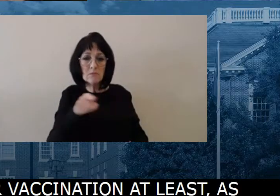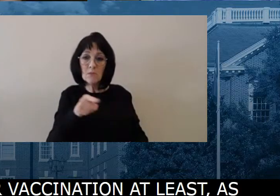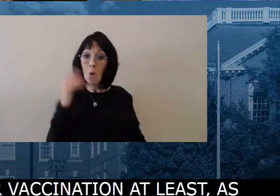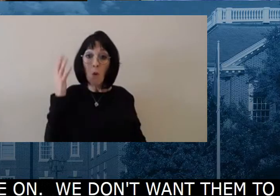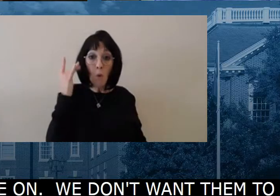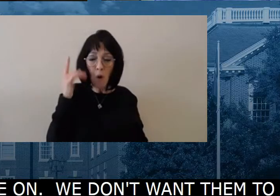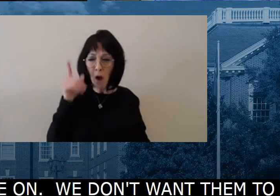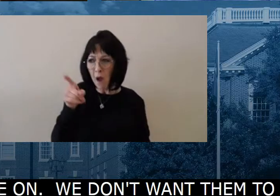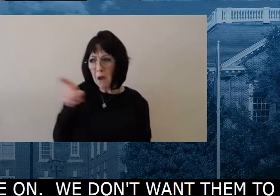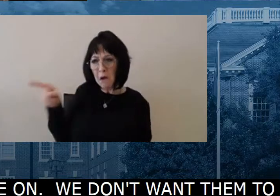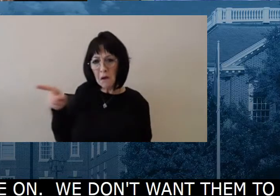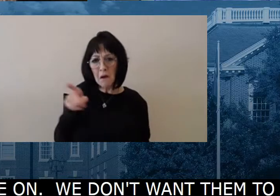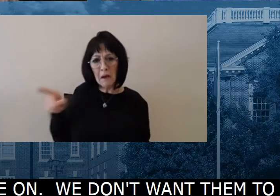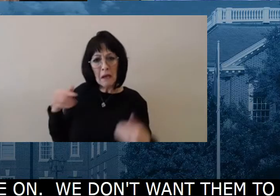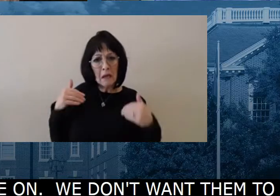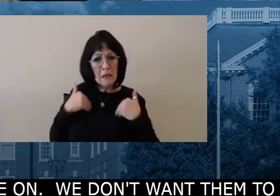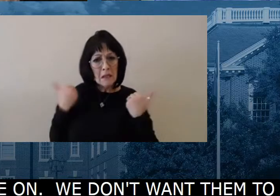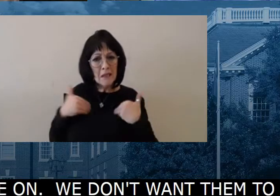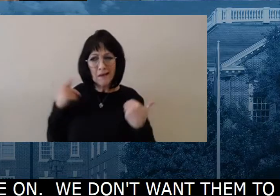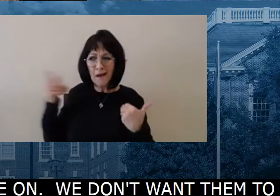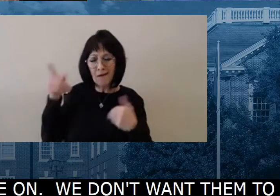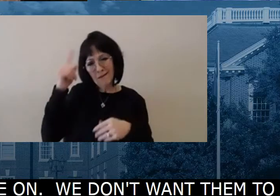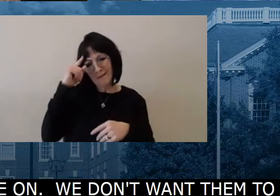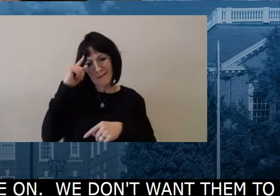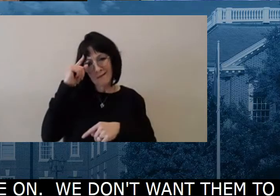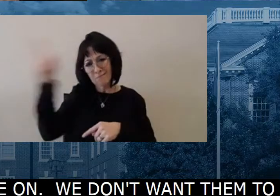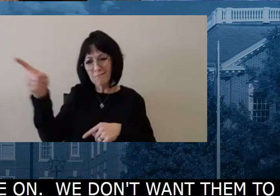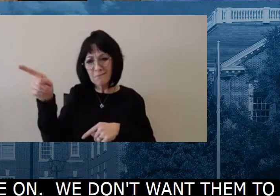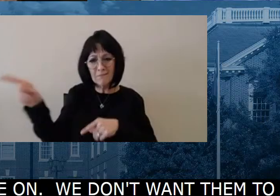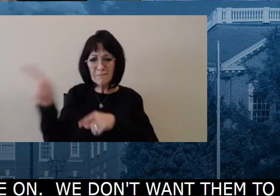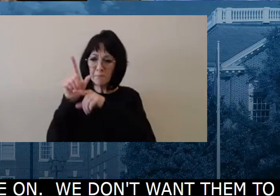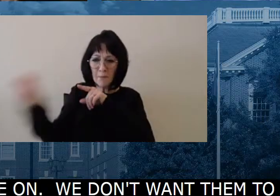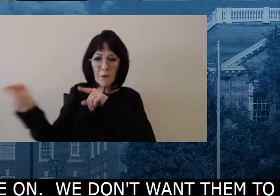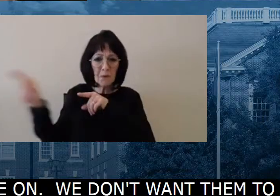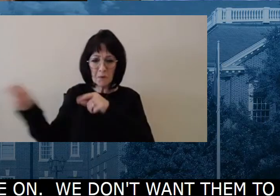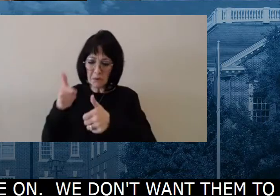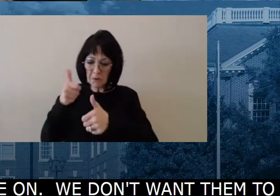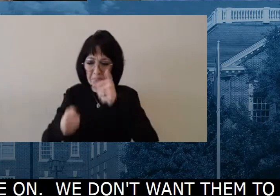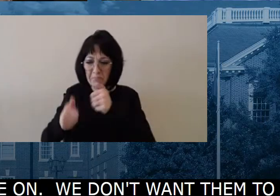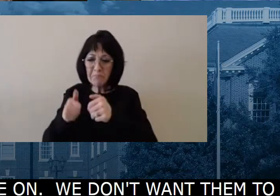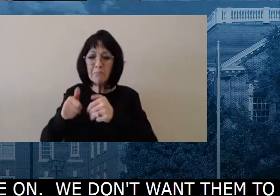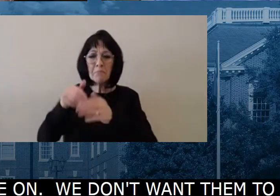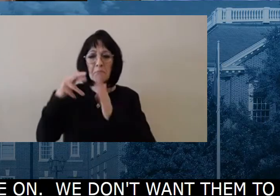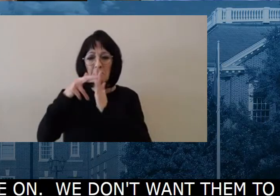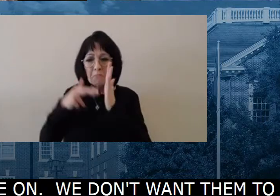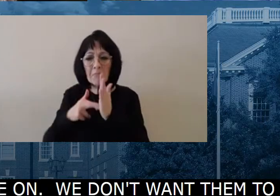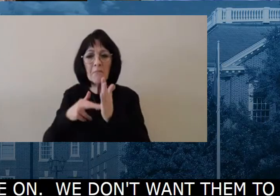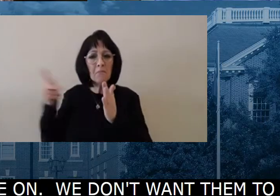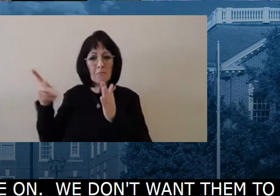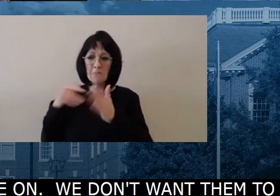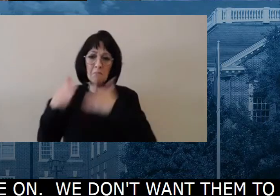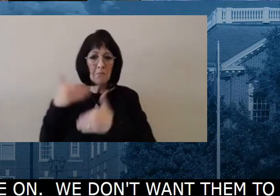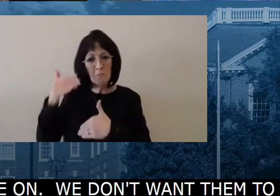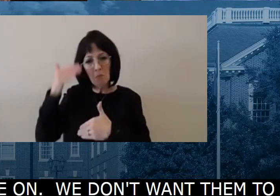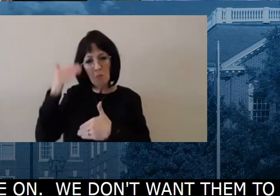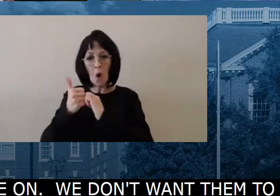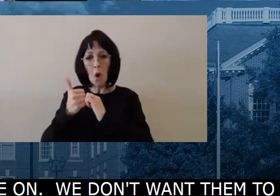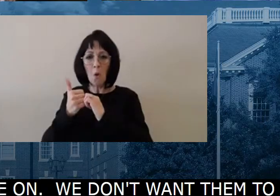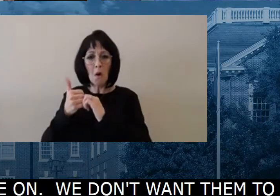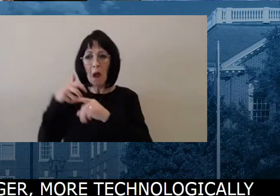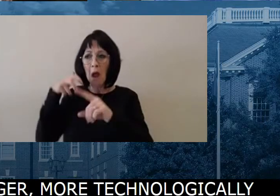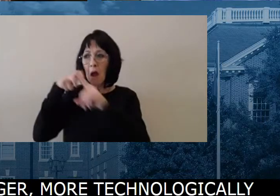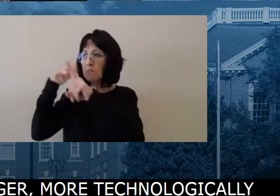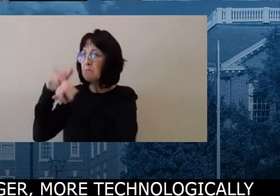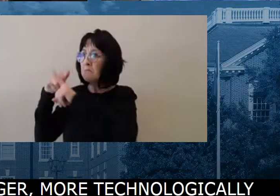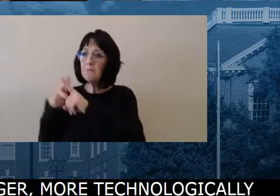savvy population to be able to get in line to get their vaccine. Yeah, and it really is, if you don't have the supply, you